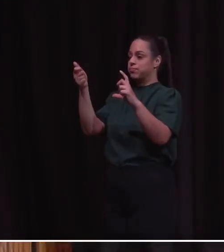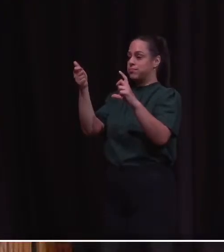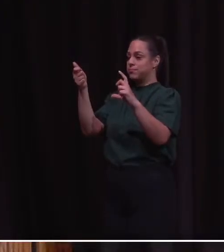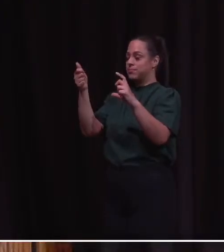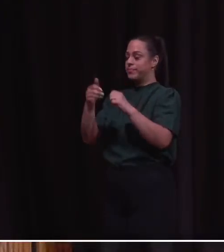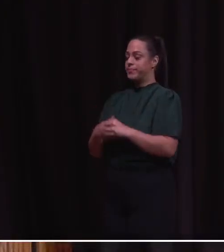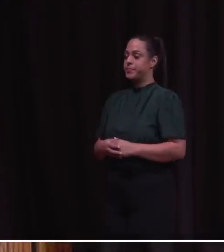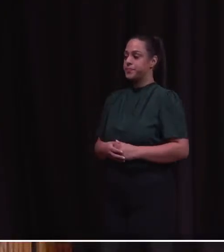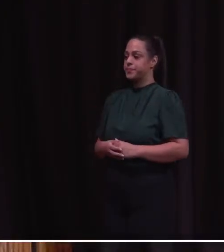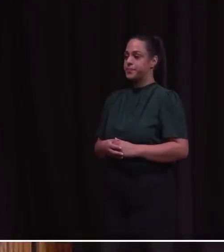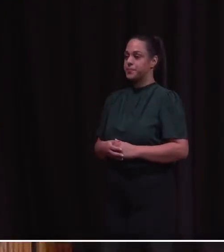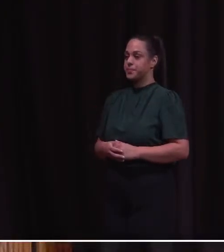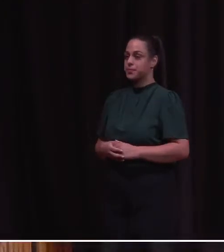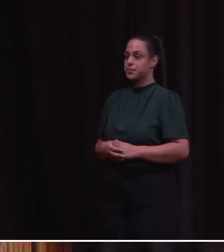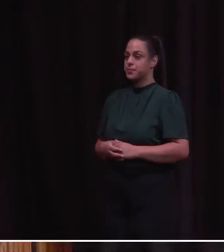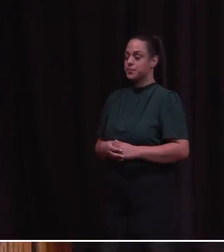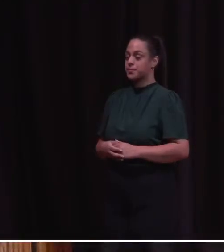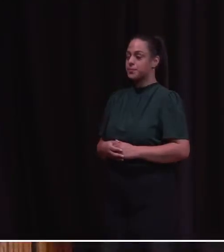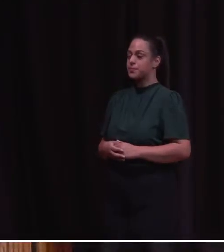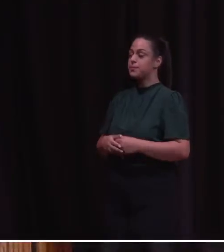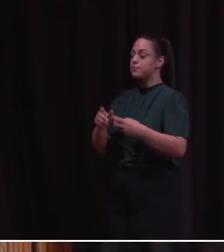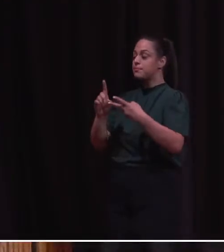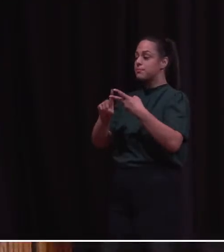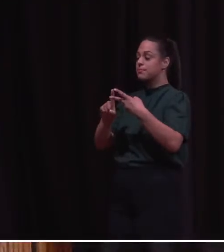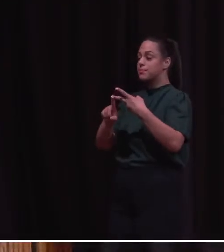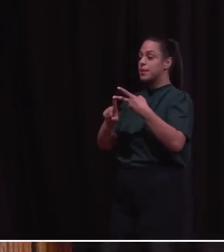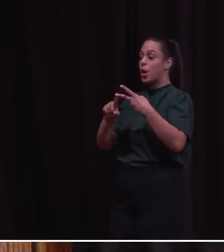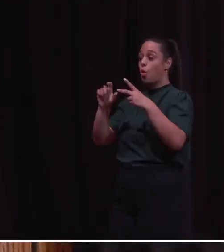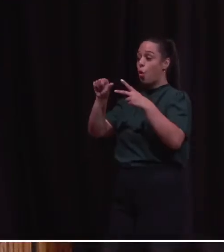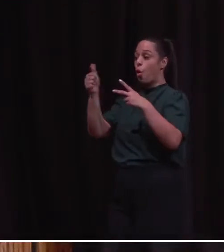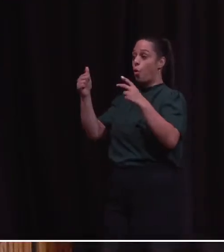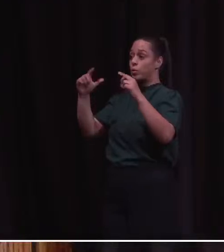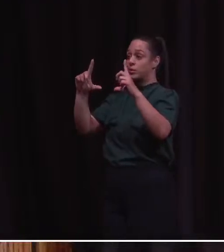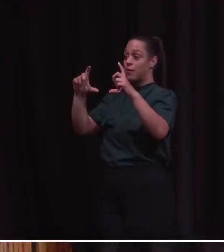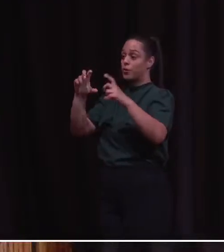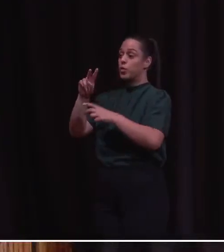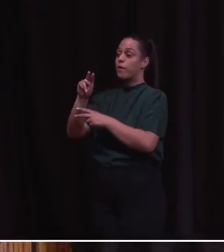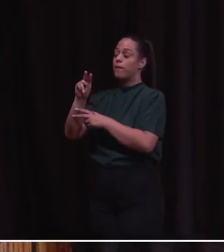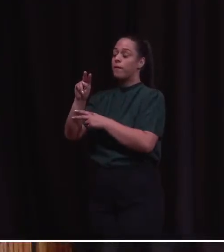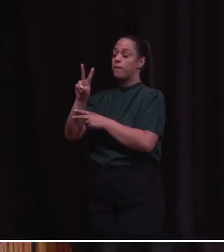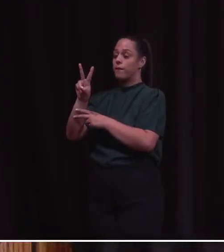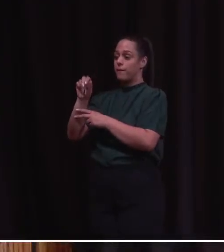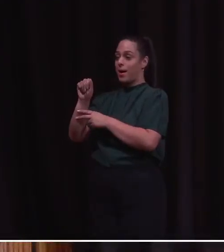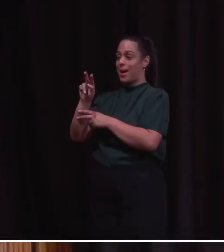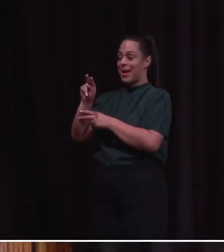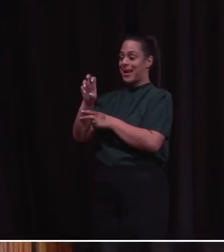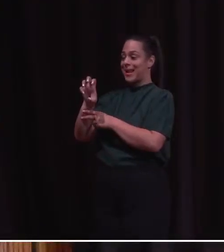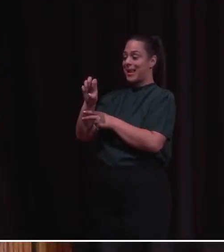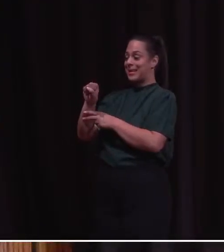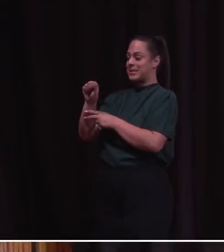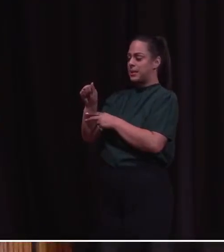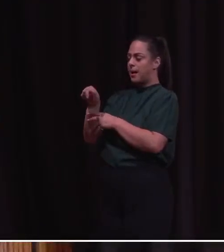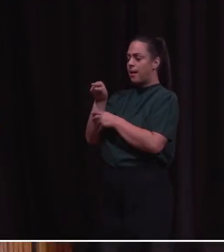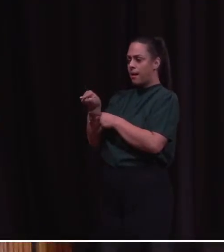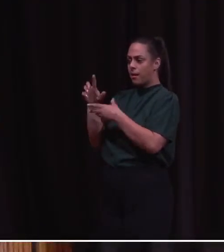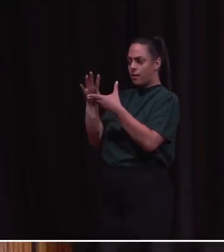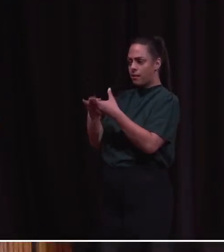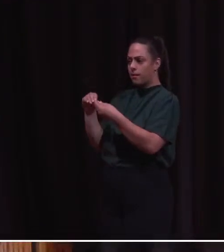Crisis, Vanessa chronicles her reaction when she discovered her erasure from the picture.